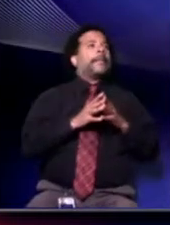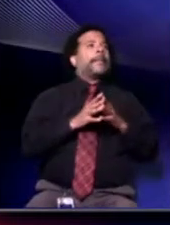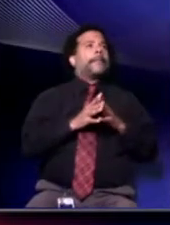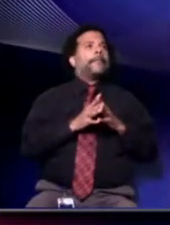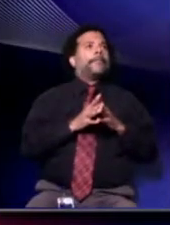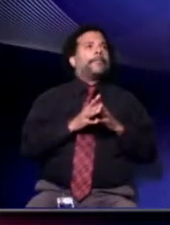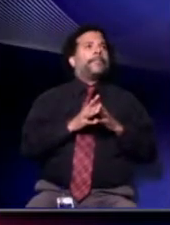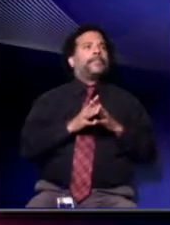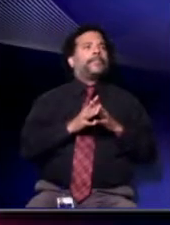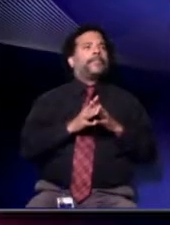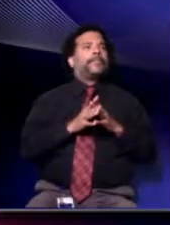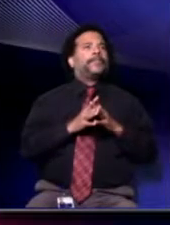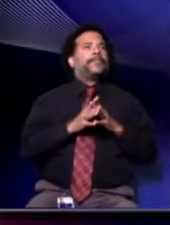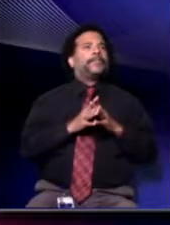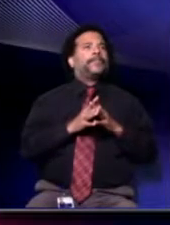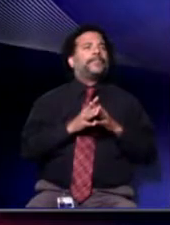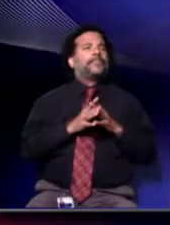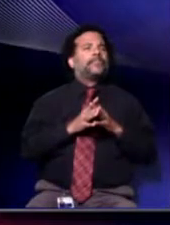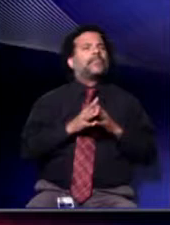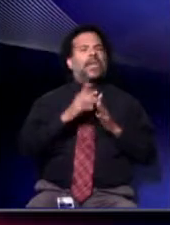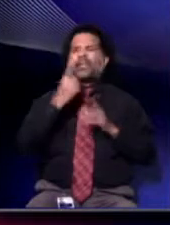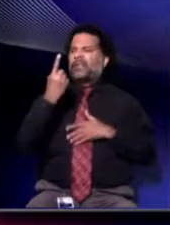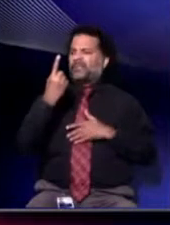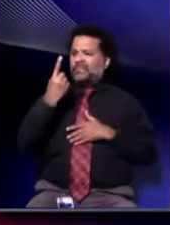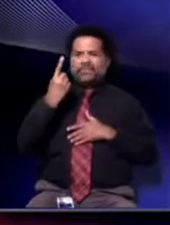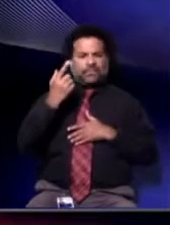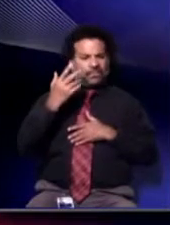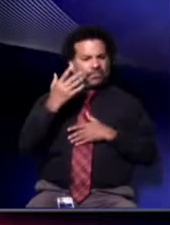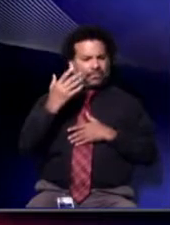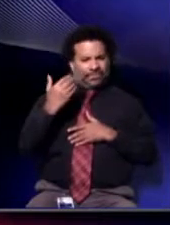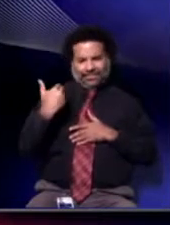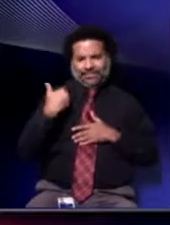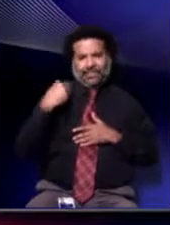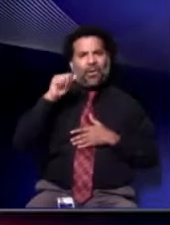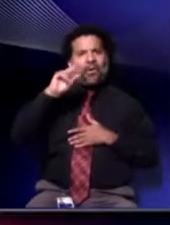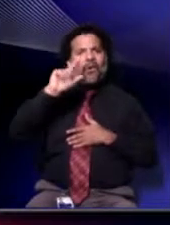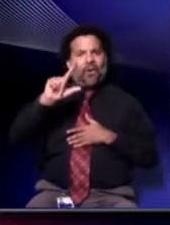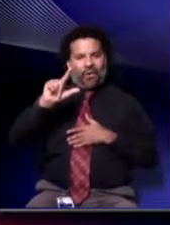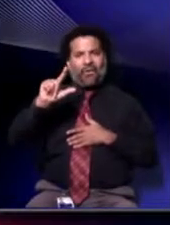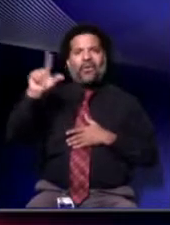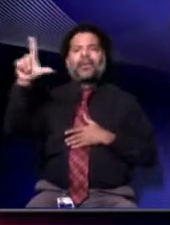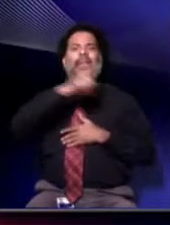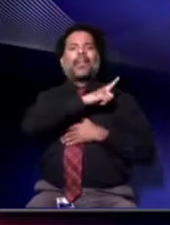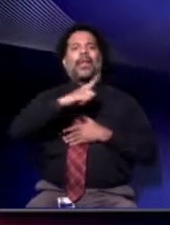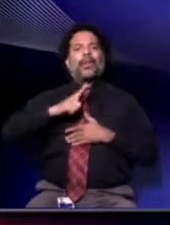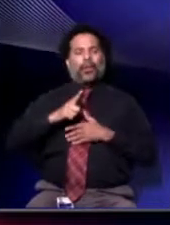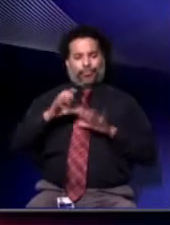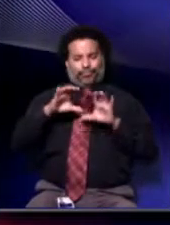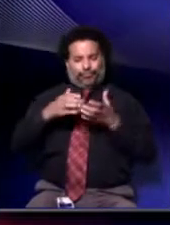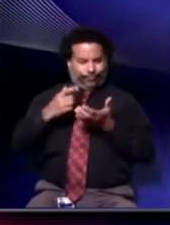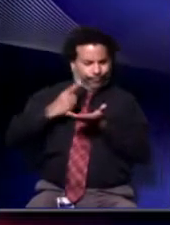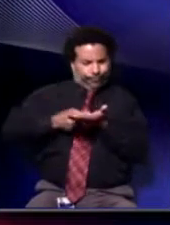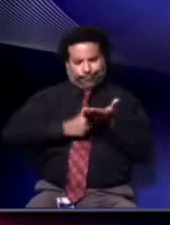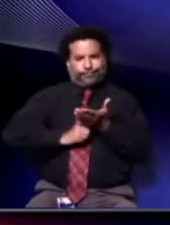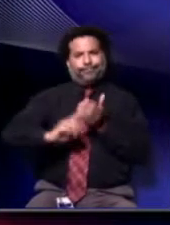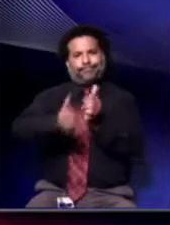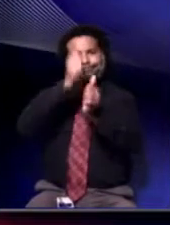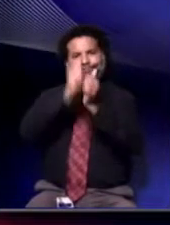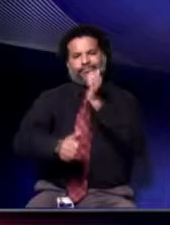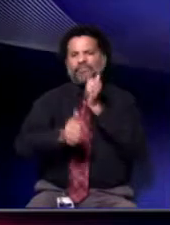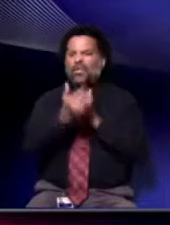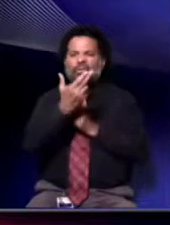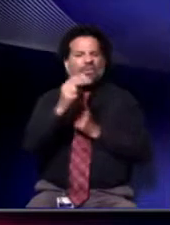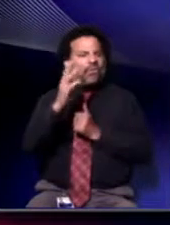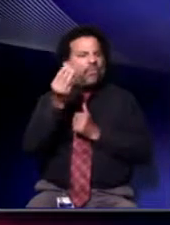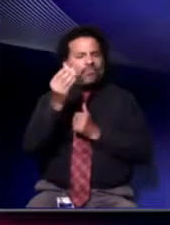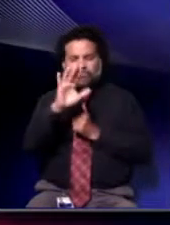believe there was a bill that passed this past August, I think it was 1314, that